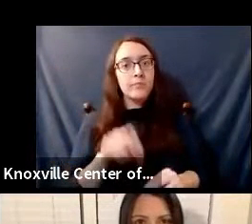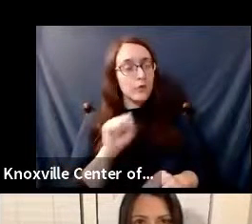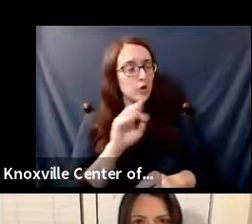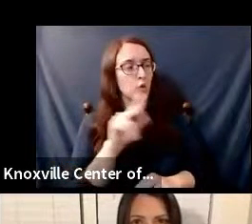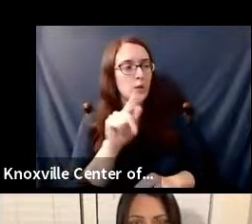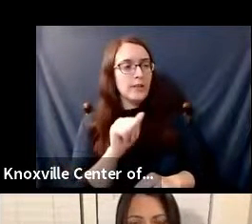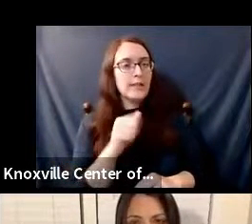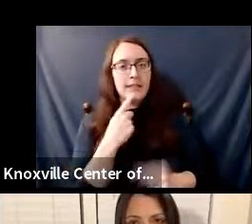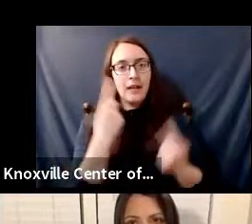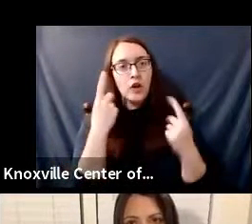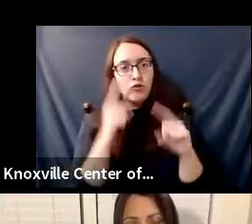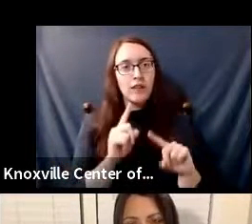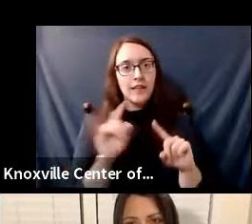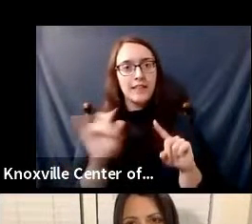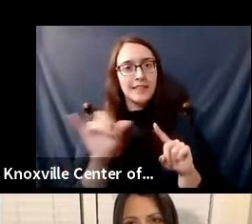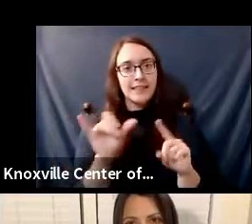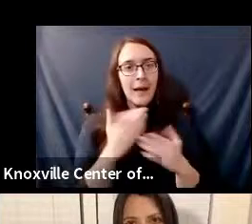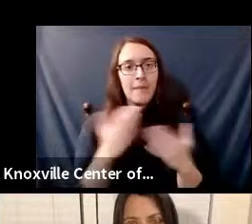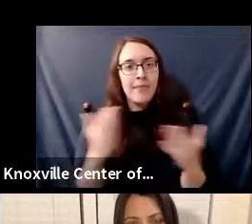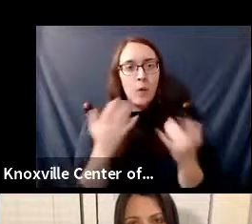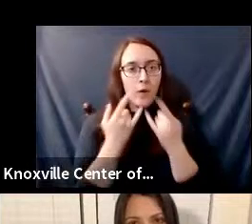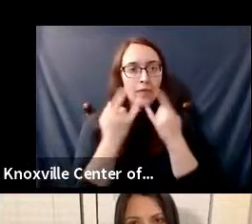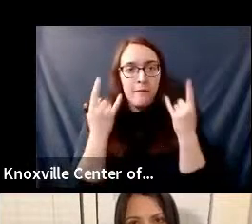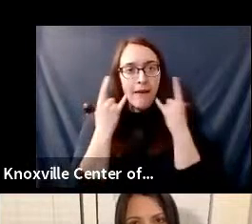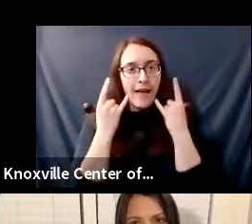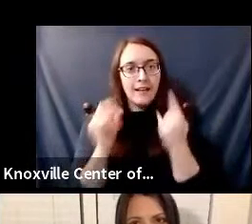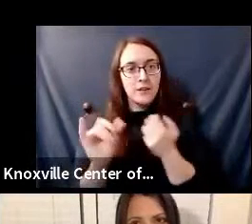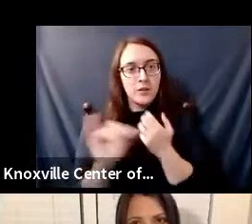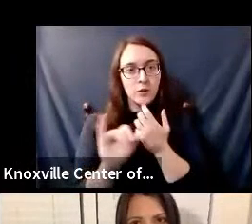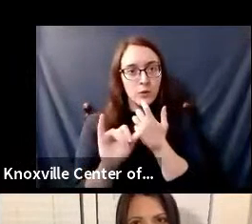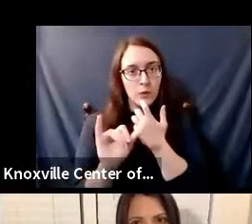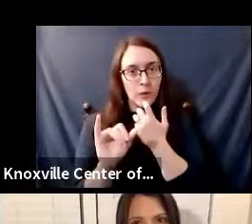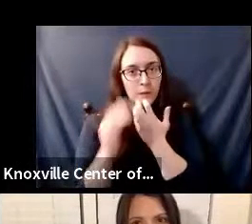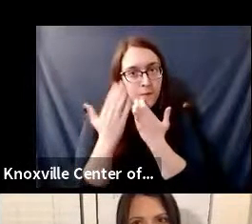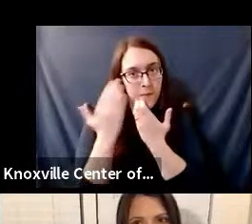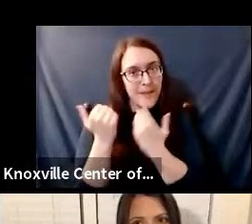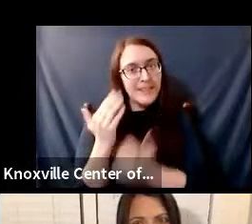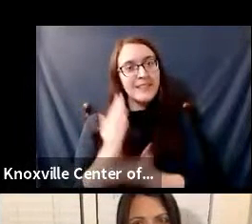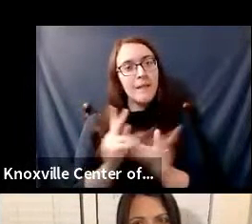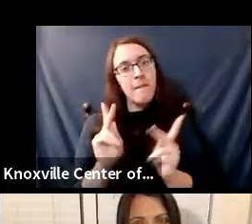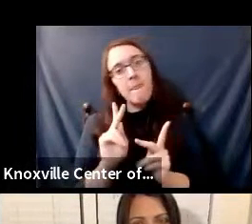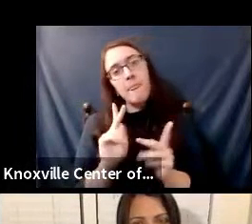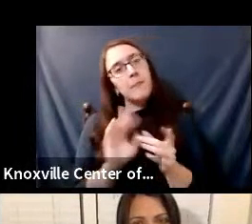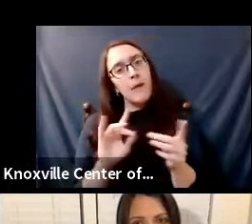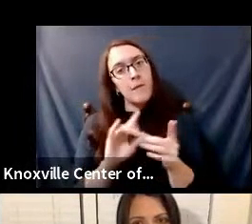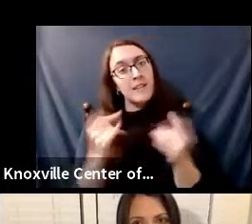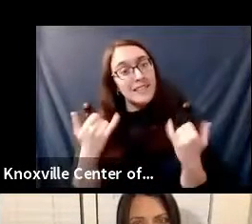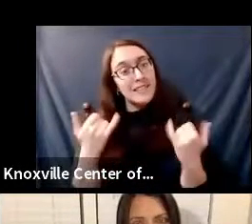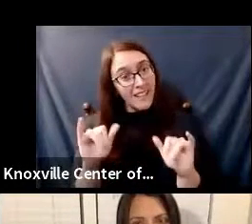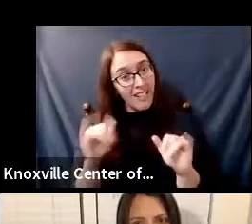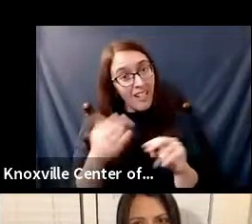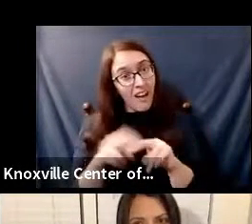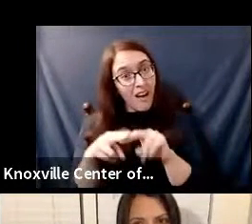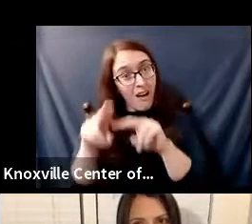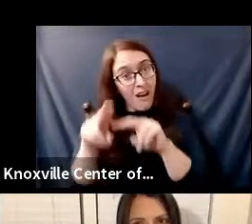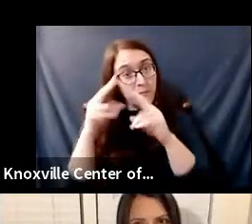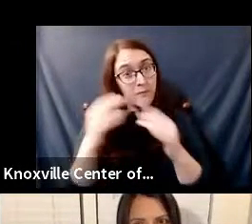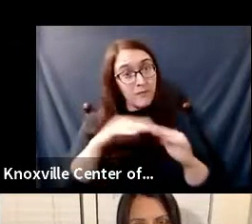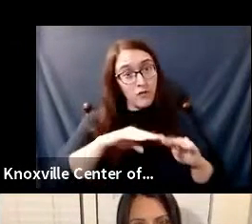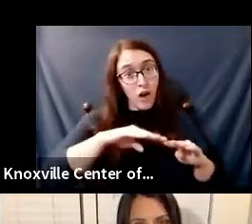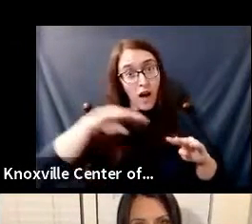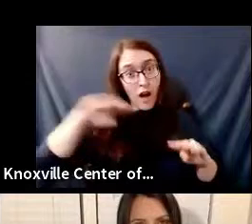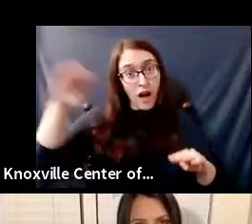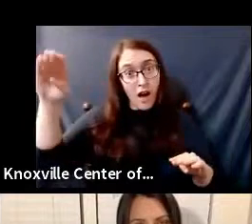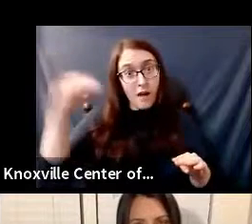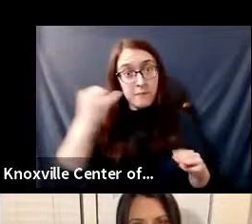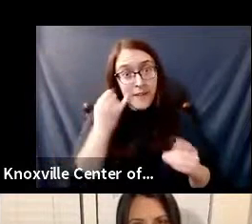kind of the same thing that's happened with the mask, is when we get comments that things are still going up, even though we're wearing masks now,